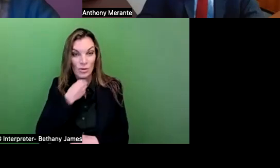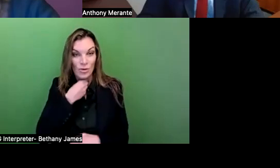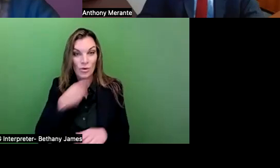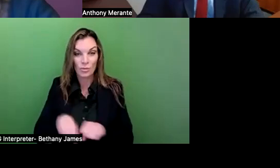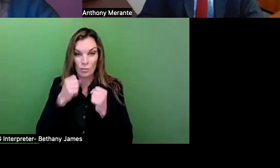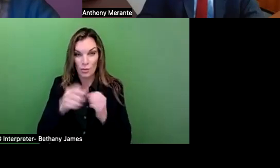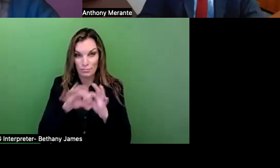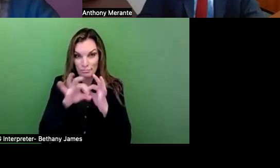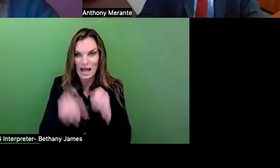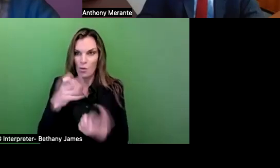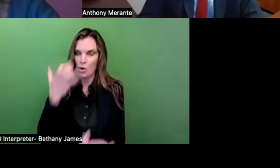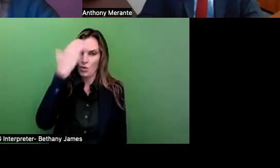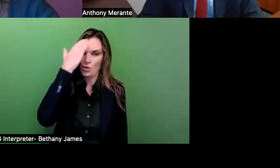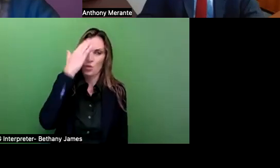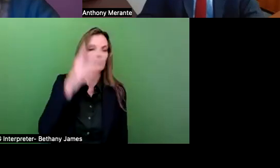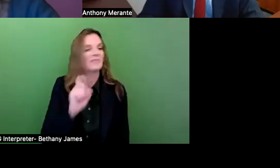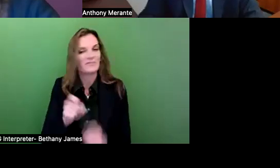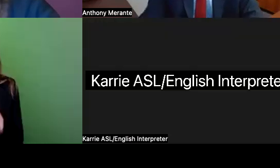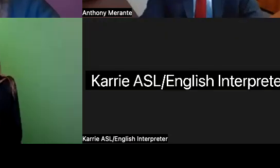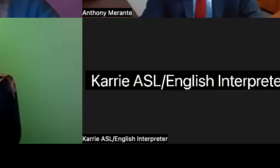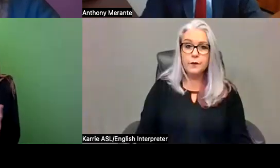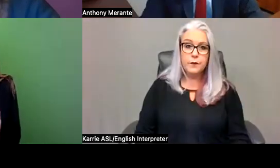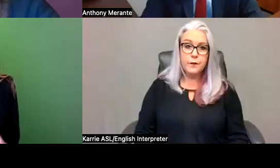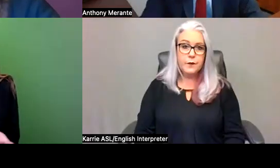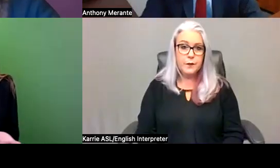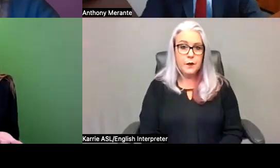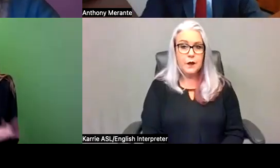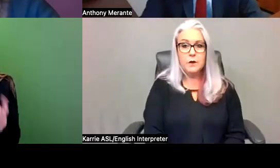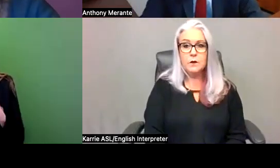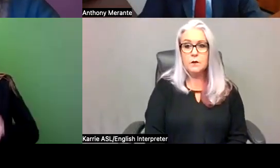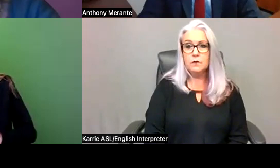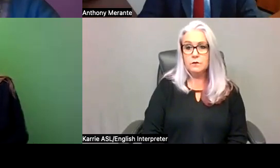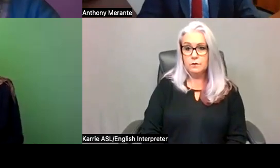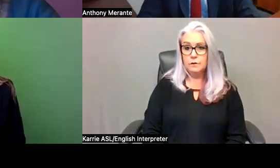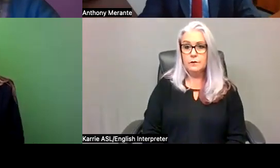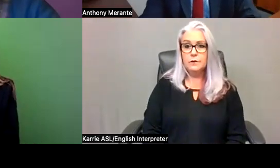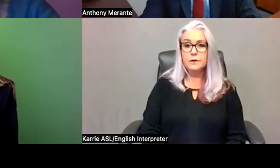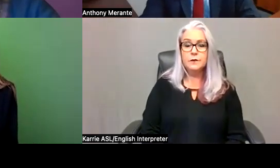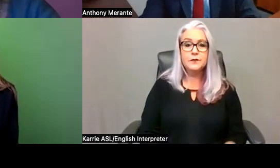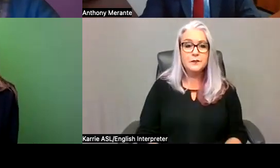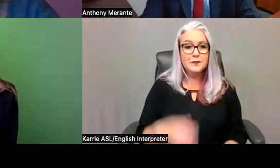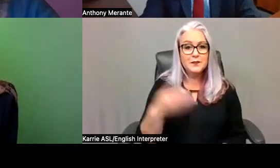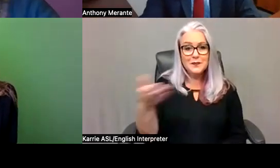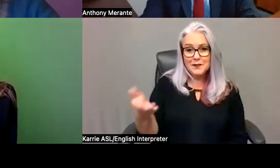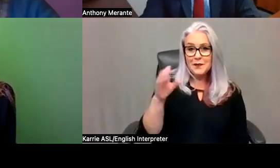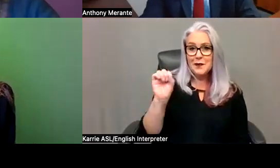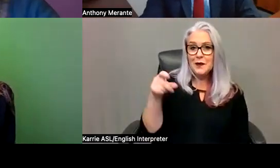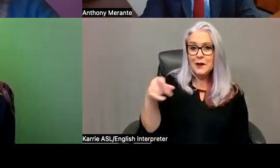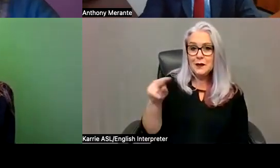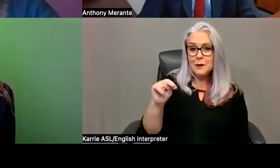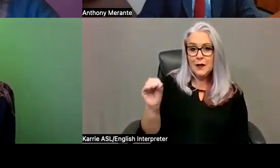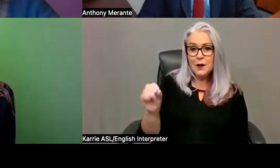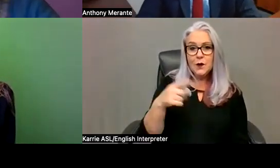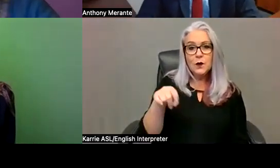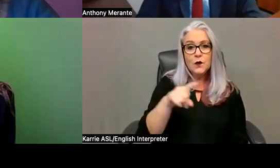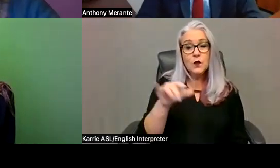are the start. You got to start somewhere. Thank you. Mr. Spano. So we should never forget that Yonkers, the